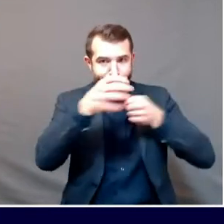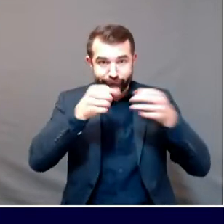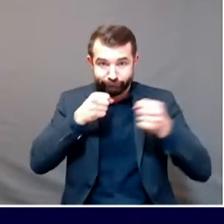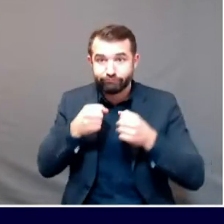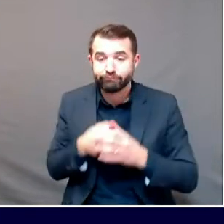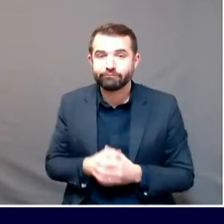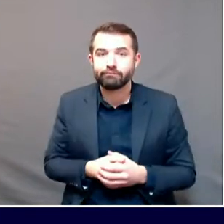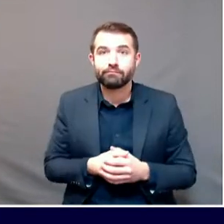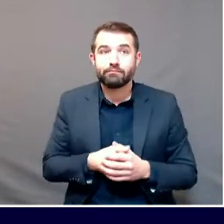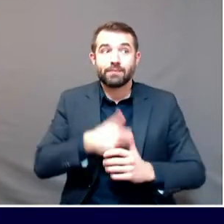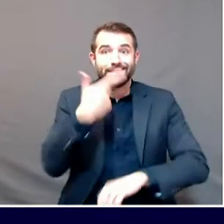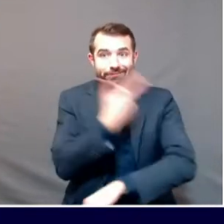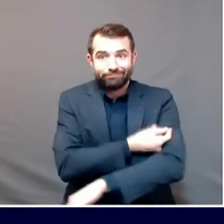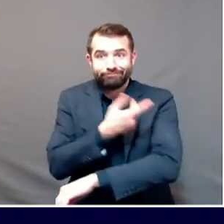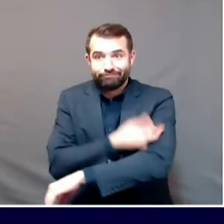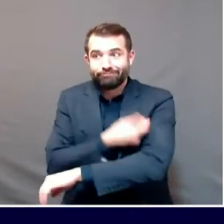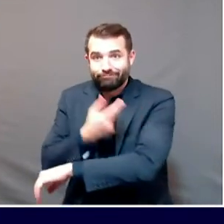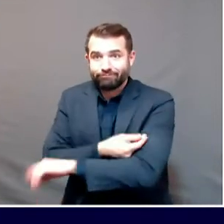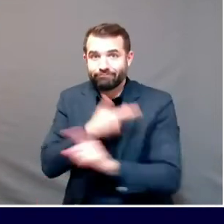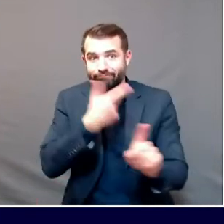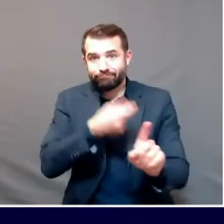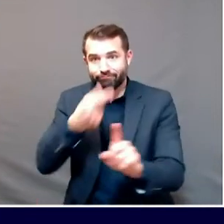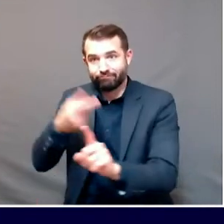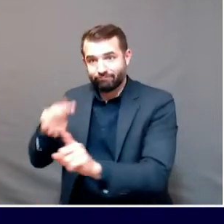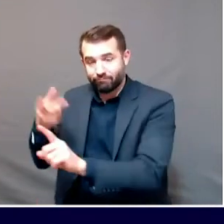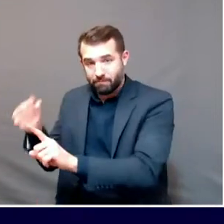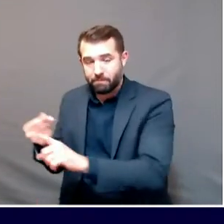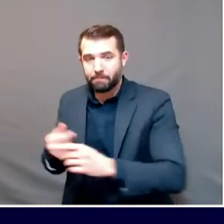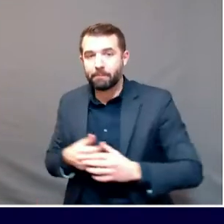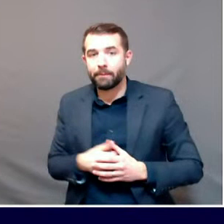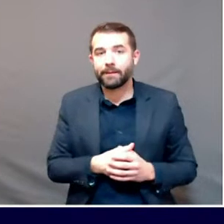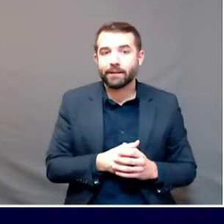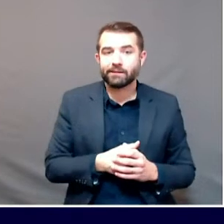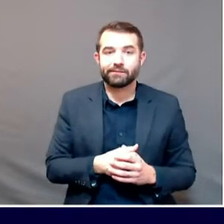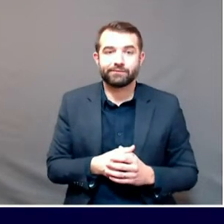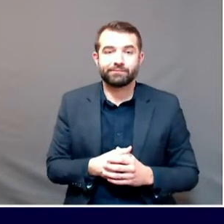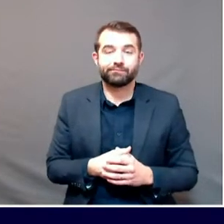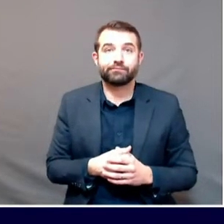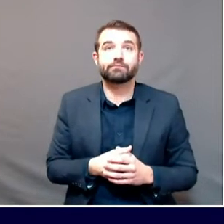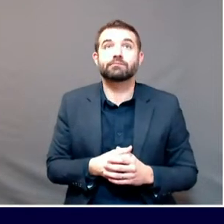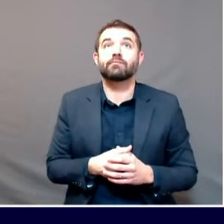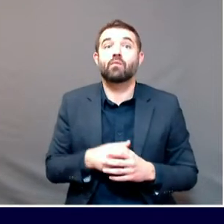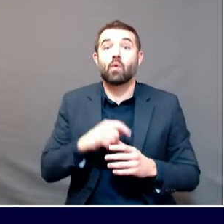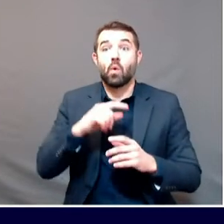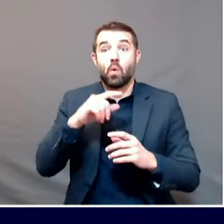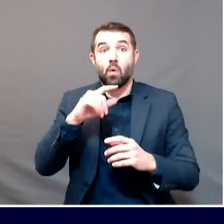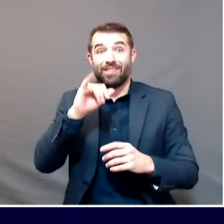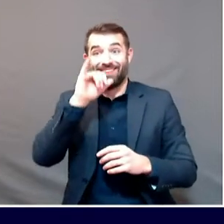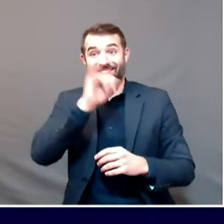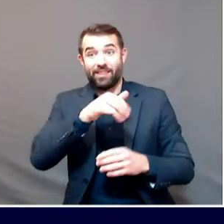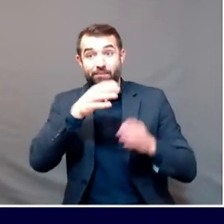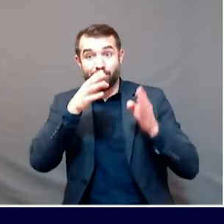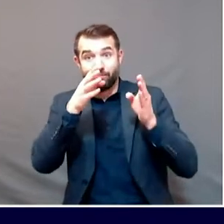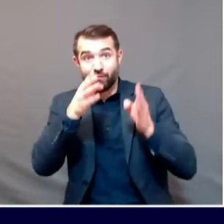are studying is, like COVID, the quicker you can move through that trial. Imagine if you were trying to develop